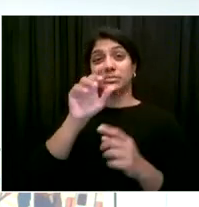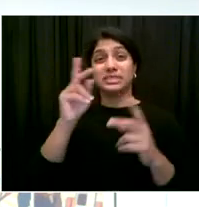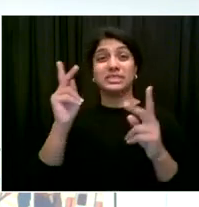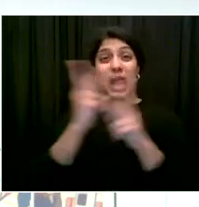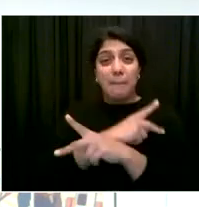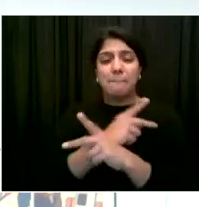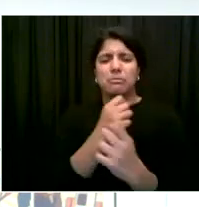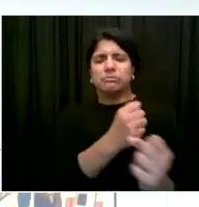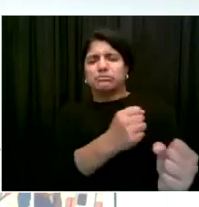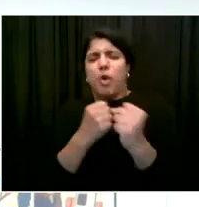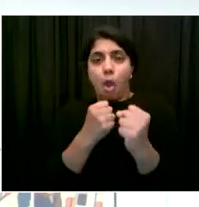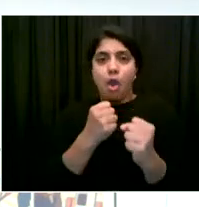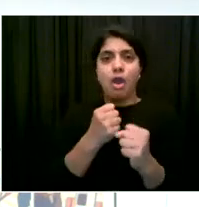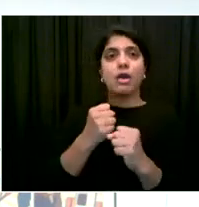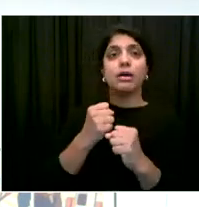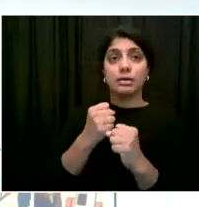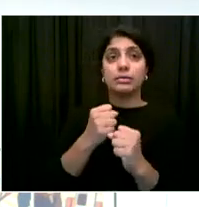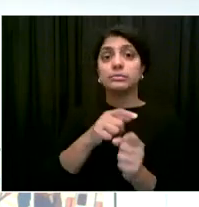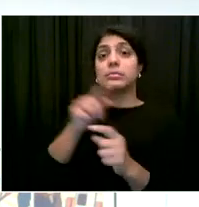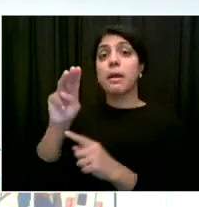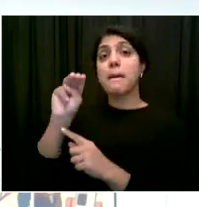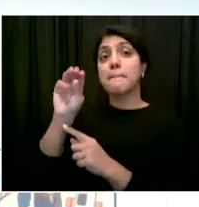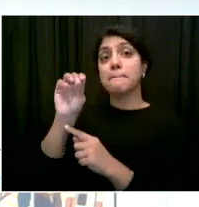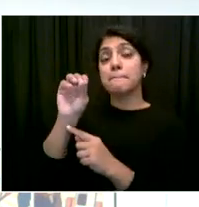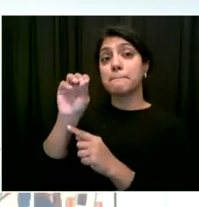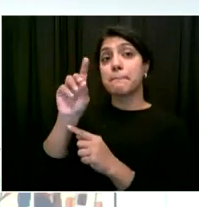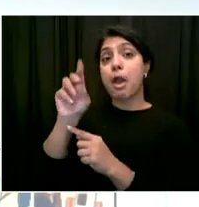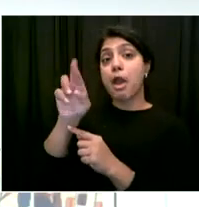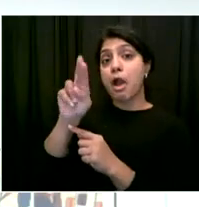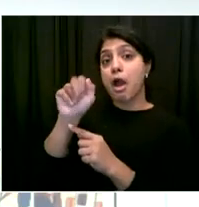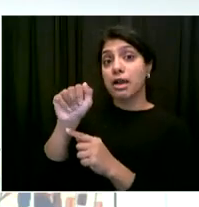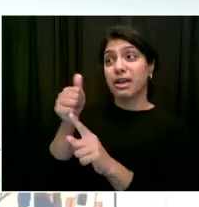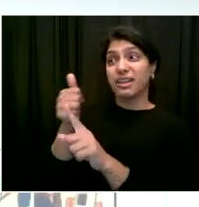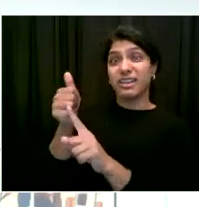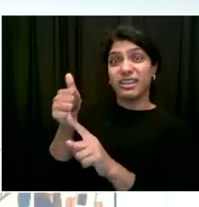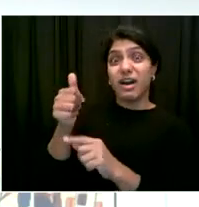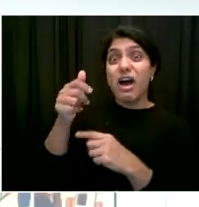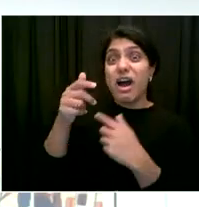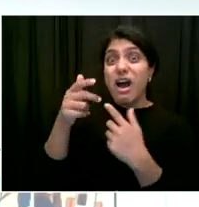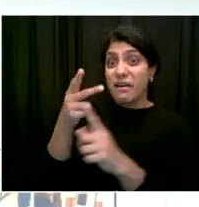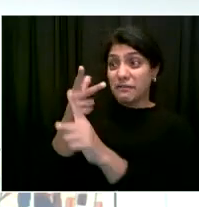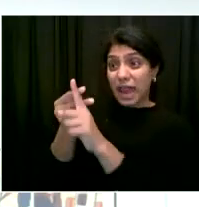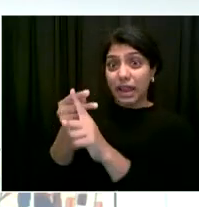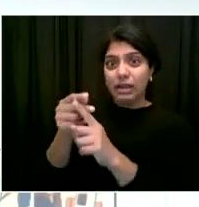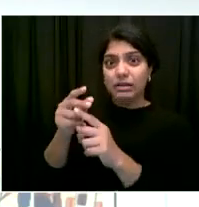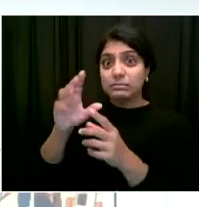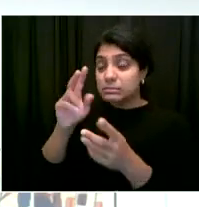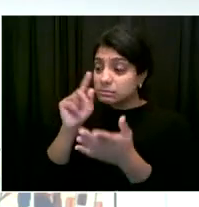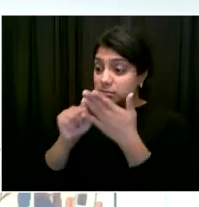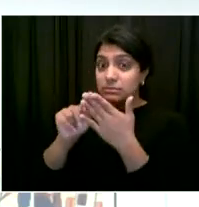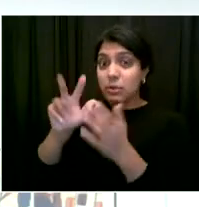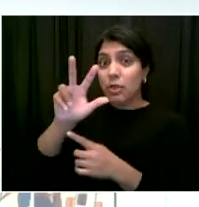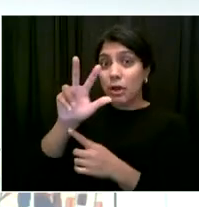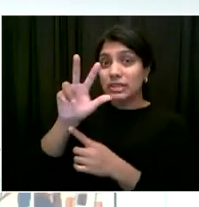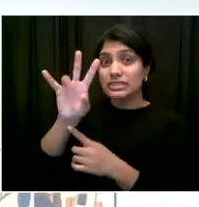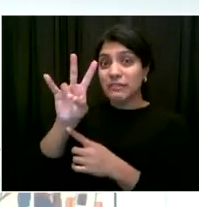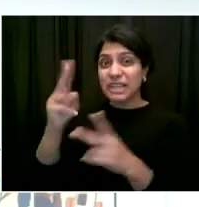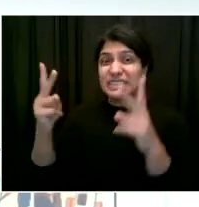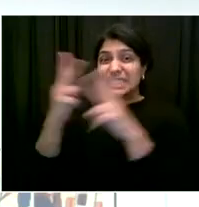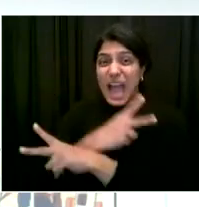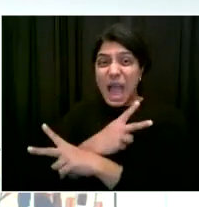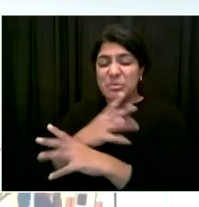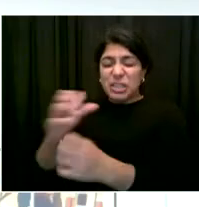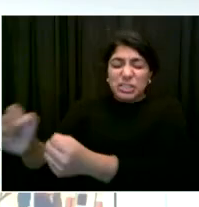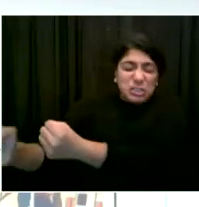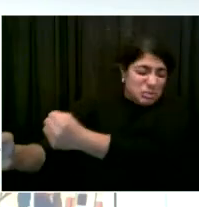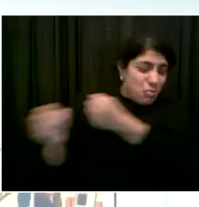Over 1.7 million booster doses have already been administered in New York City, and I thank each and every New Yorker who has